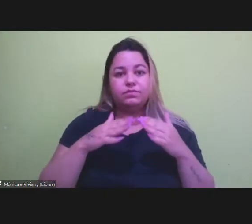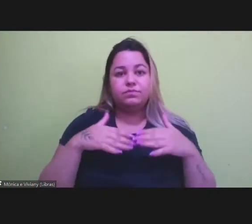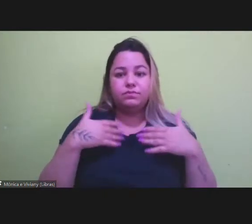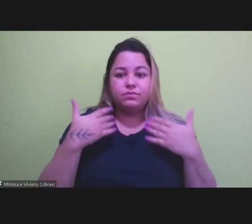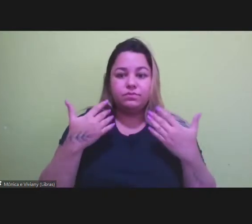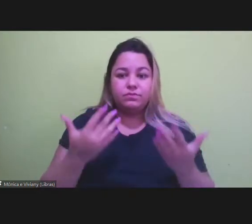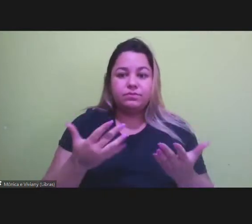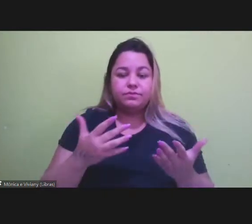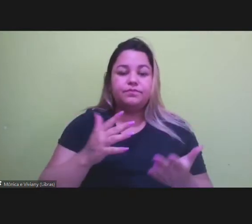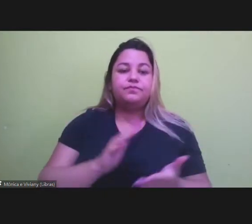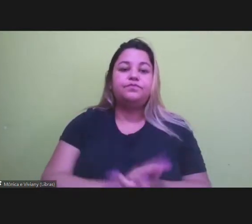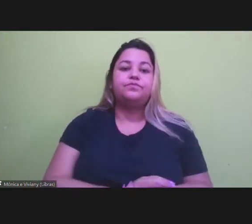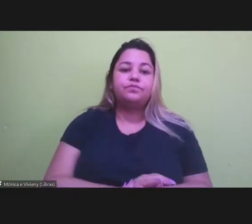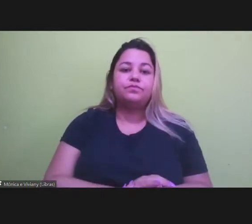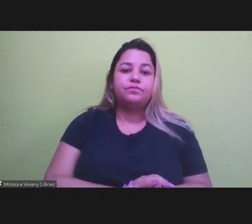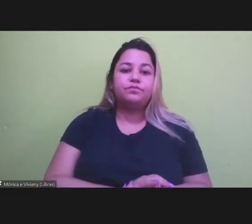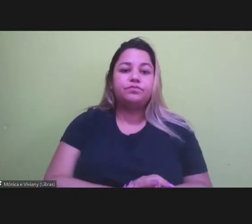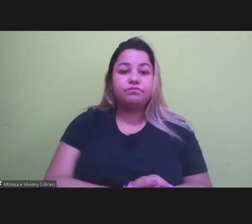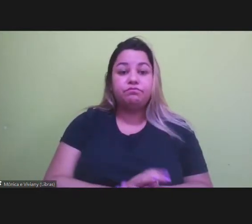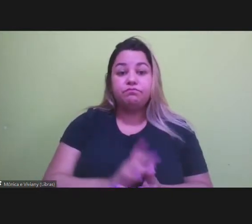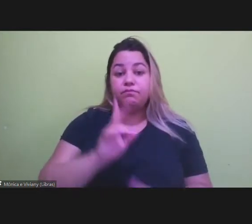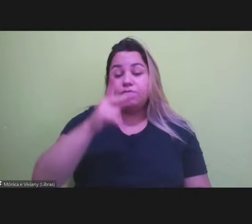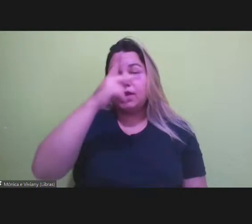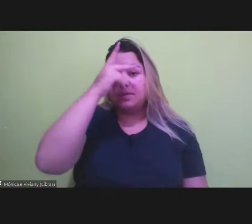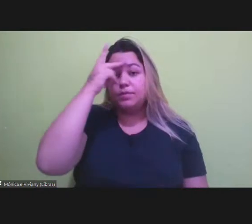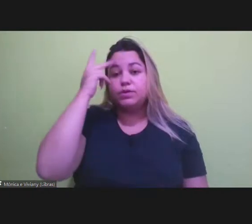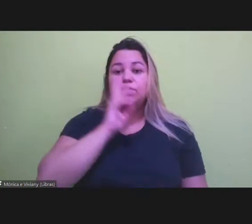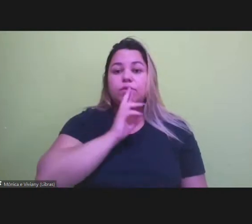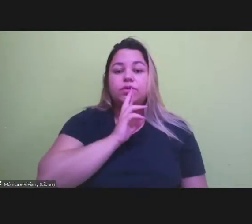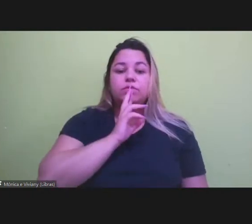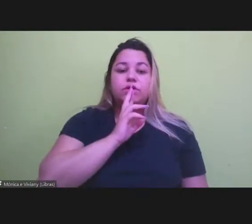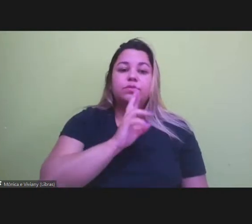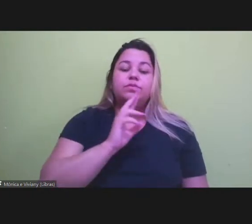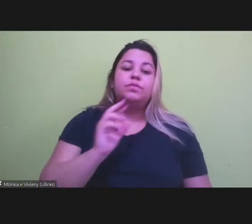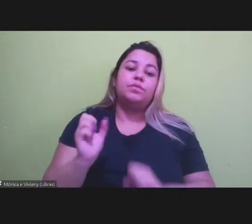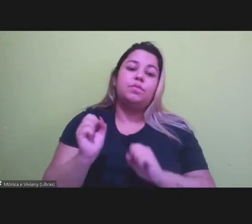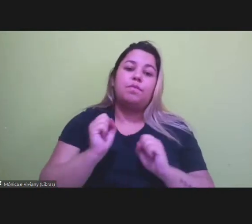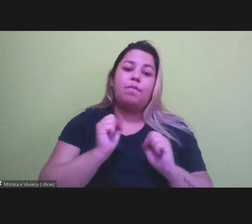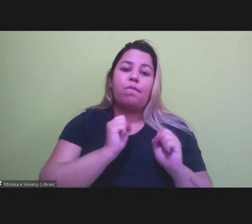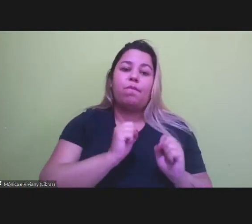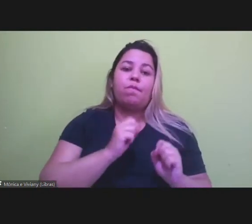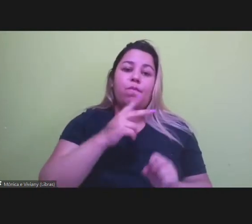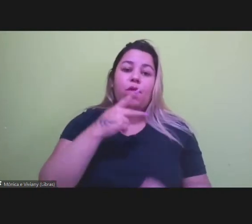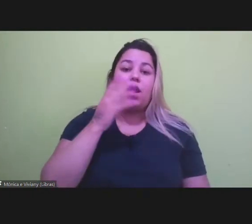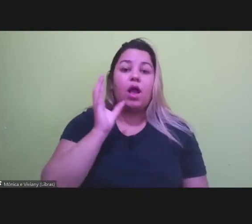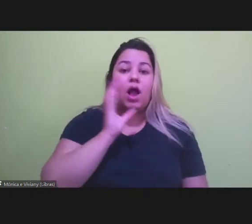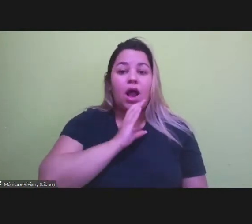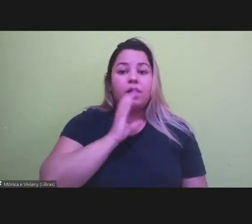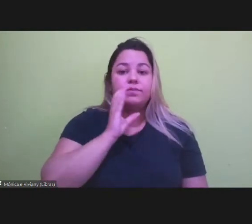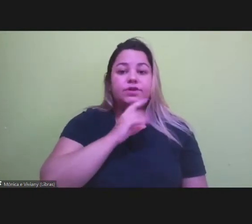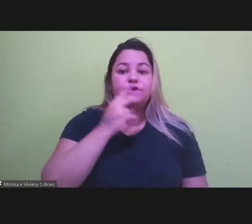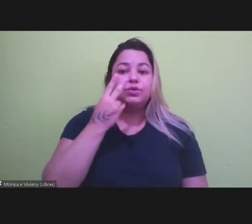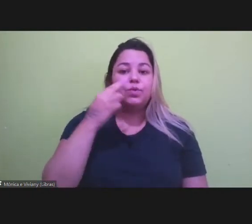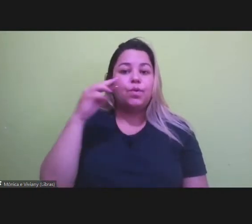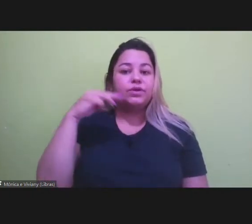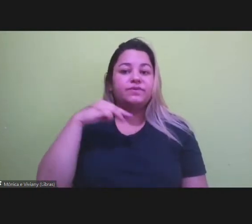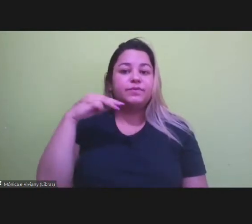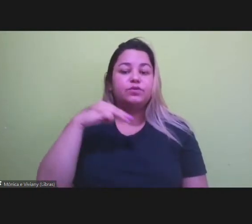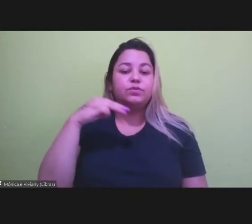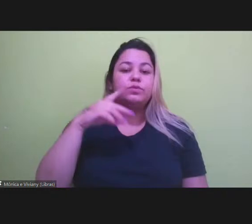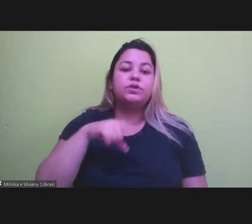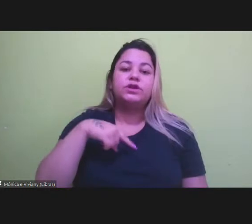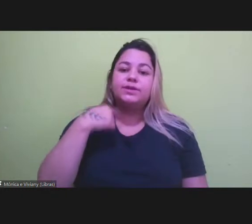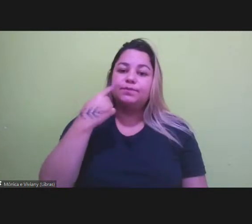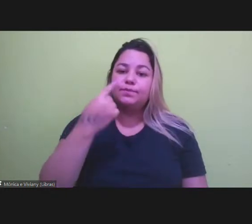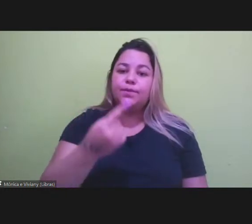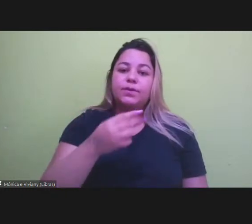for that each person that will answer make a brief speech of at